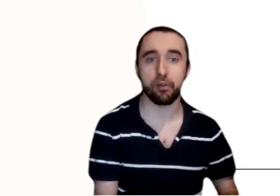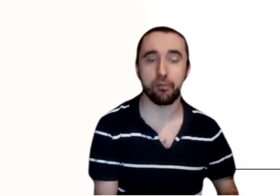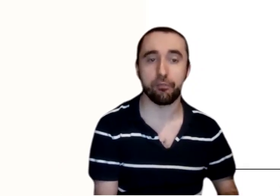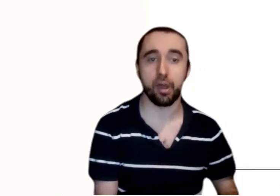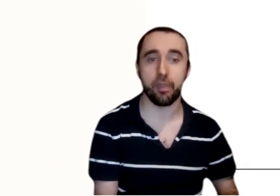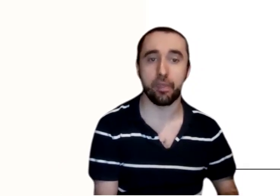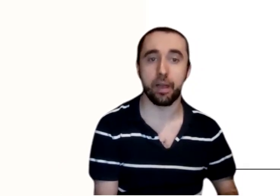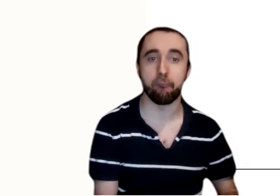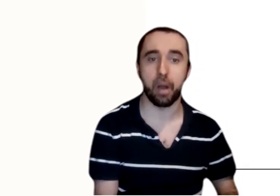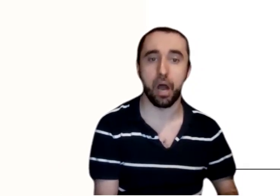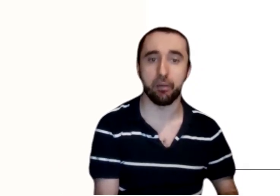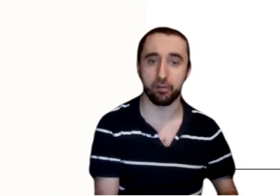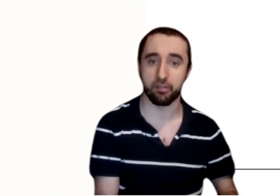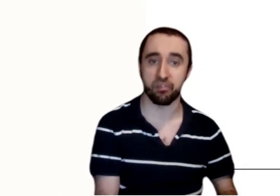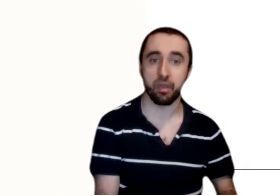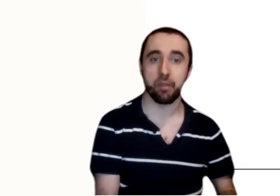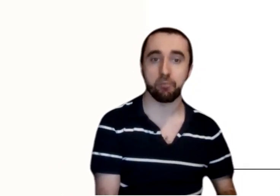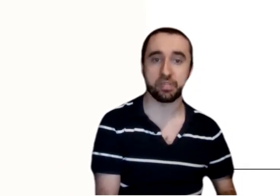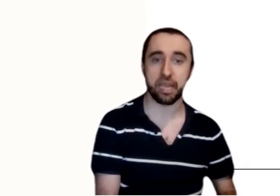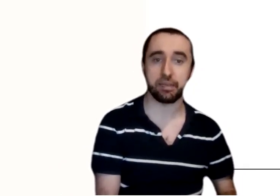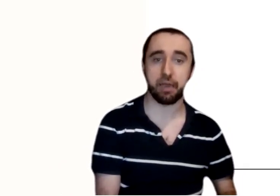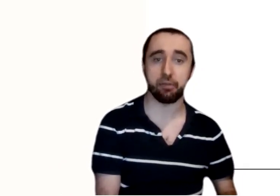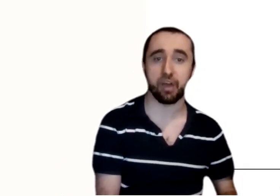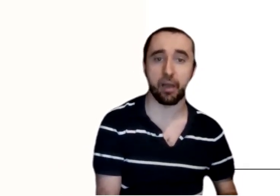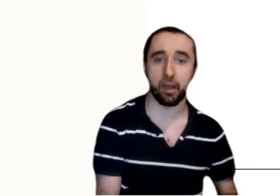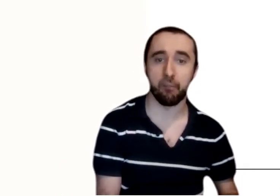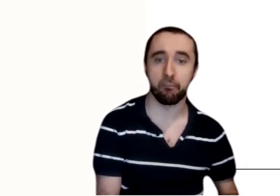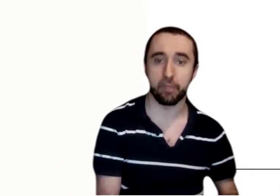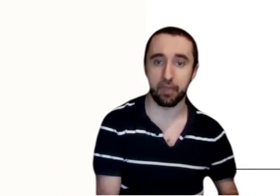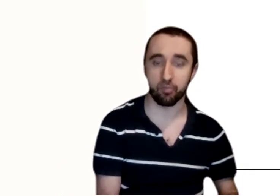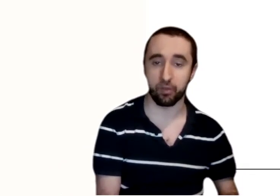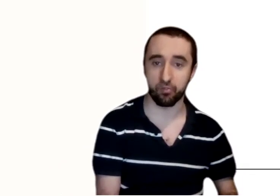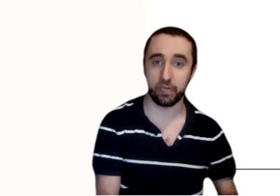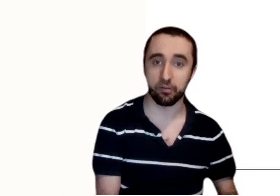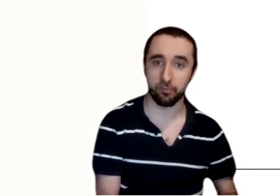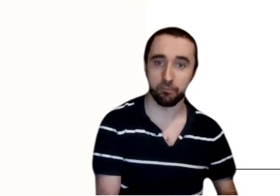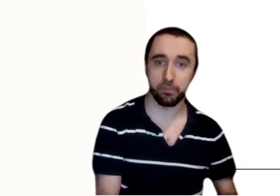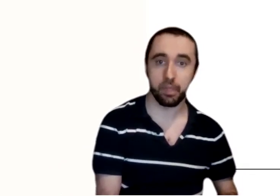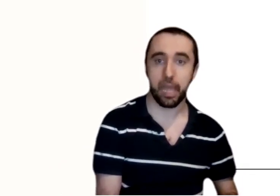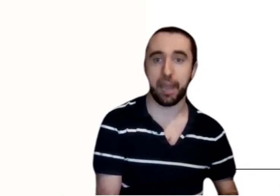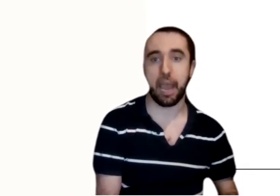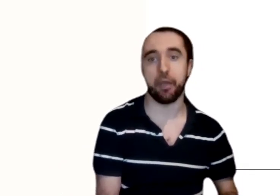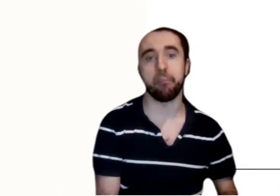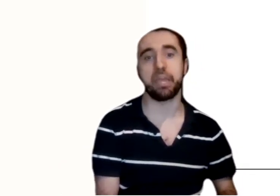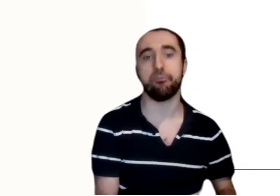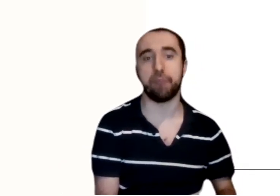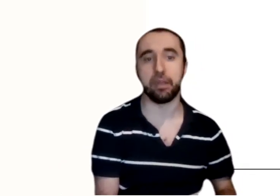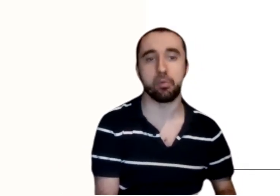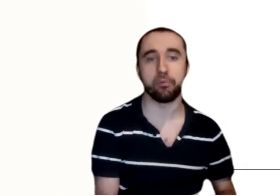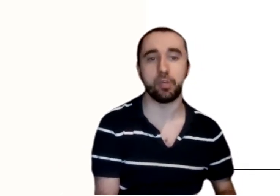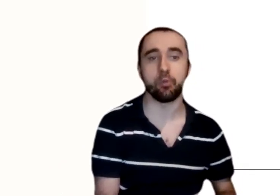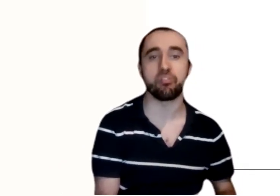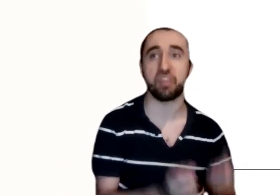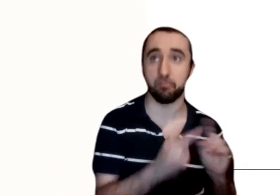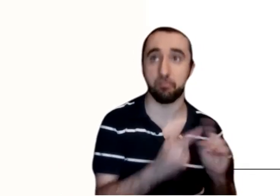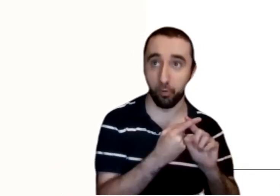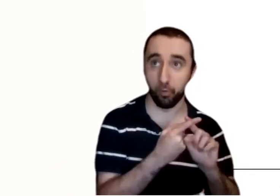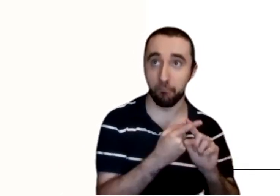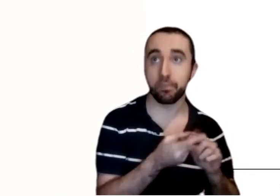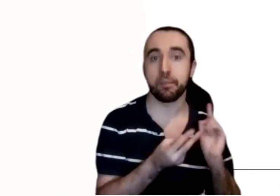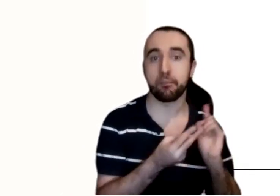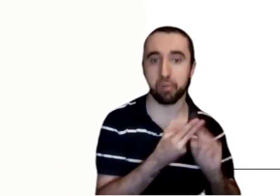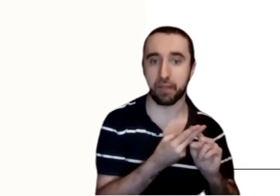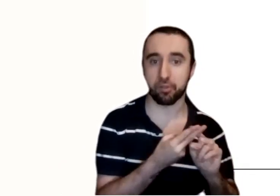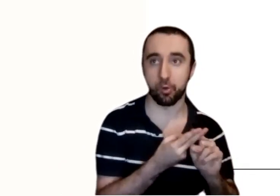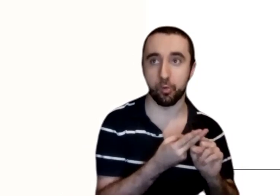quickly verify that our partners protect our data as well as we do, and how to make vendor reviews